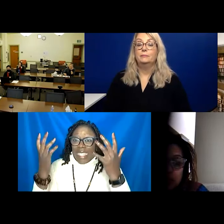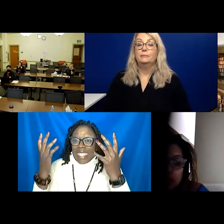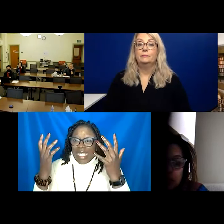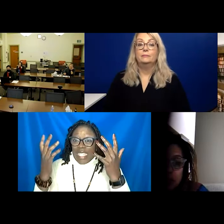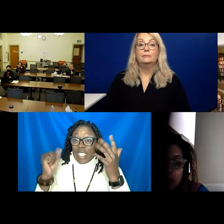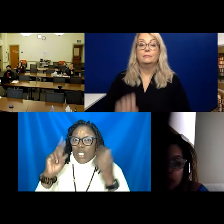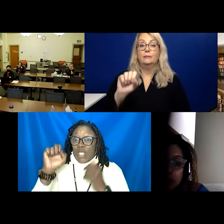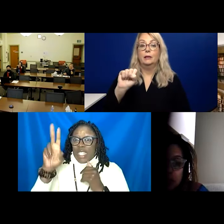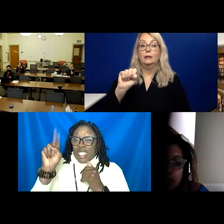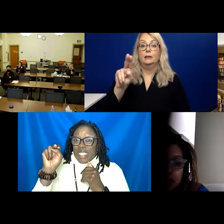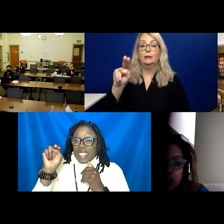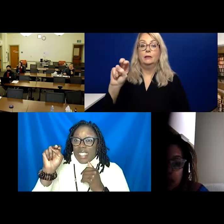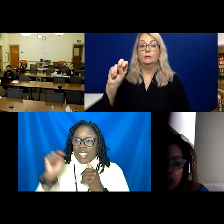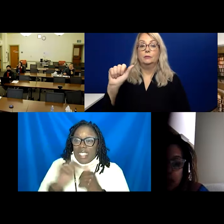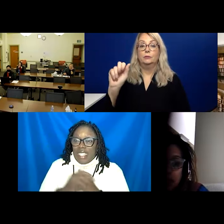Susan.